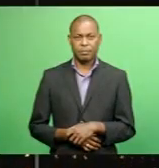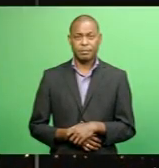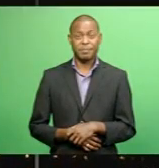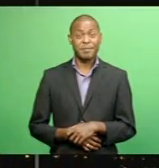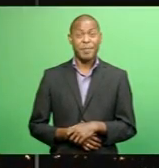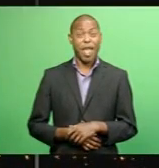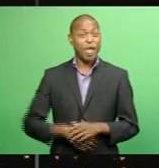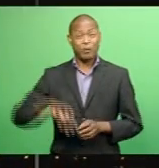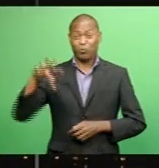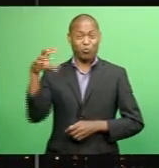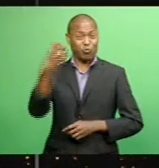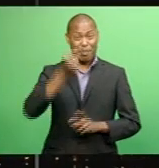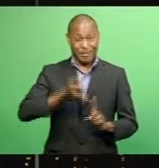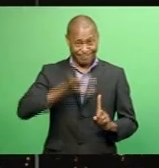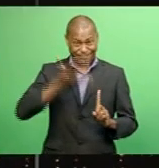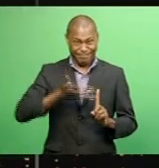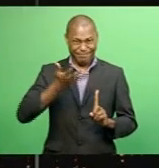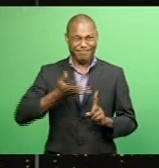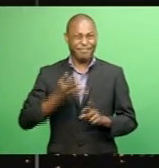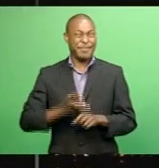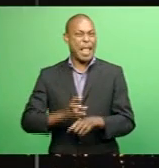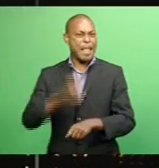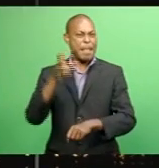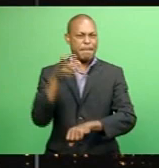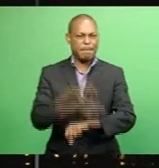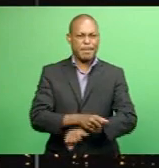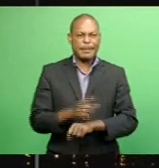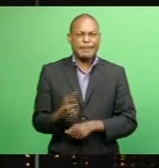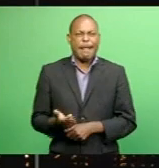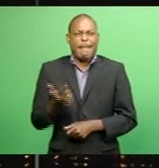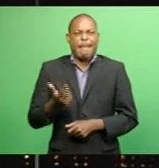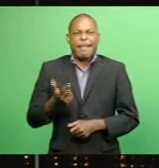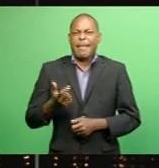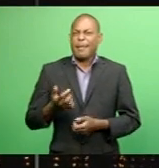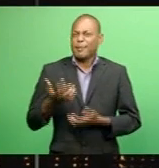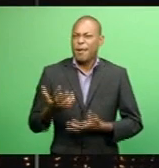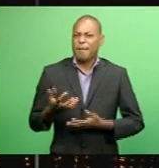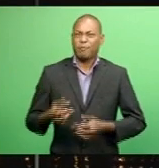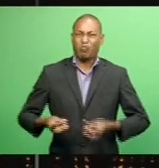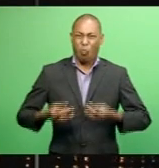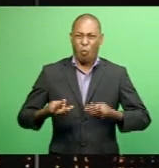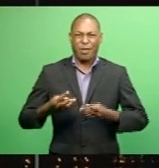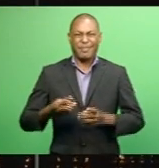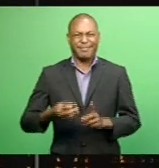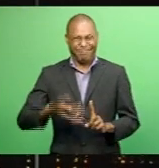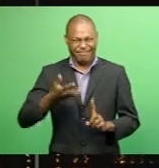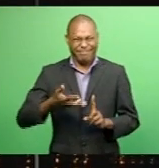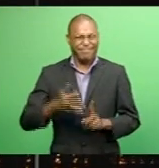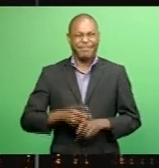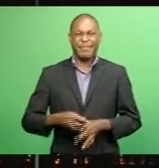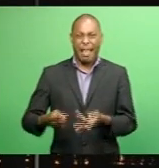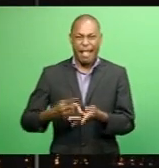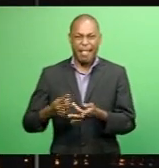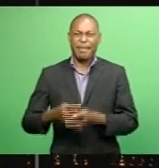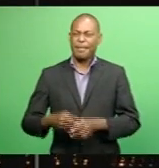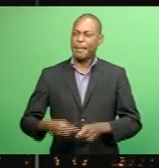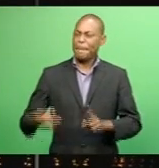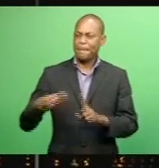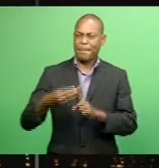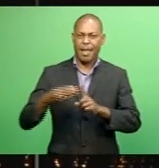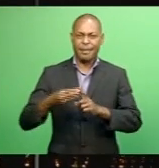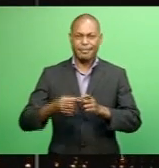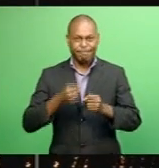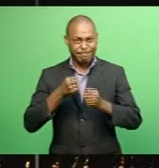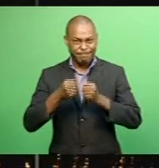Cruiserweight champion Alibireti Kauyada defeated light heavyweight champion Sabanatha Naliva during the main bout of the South